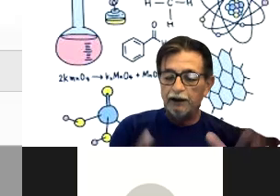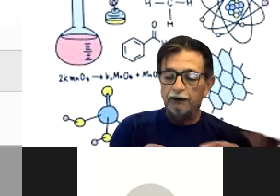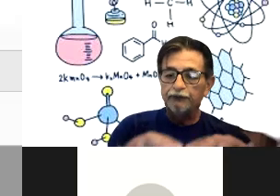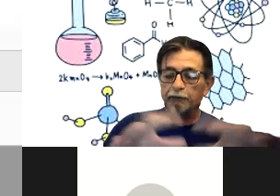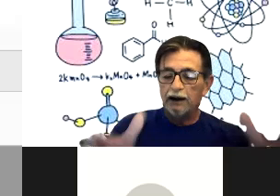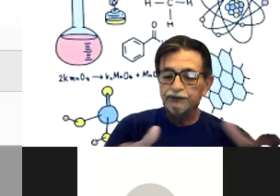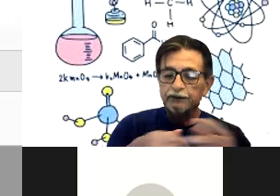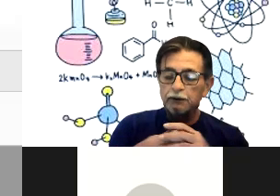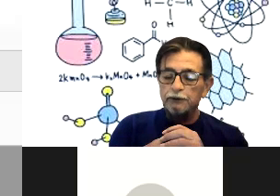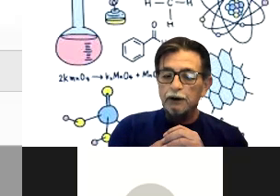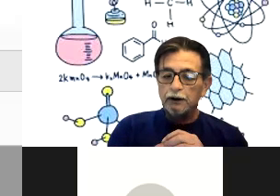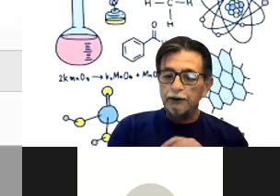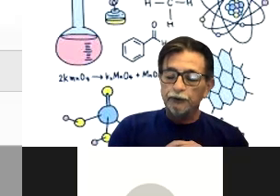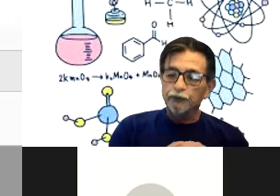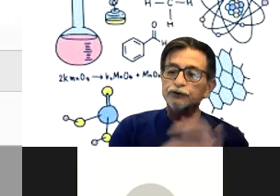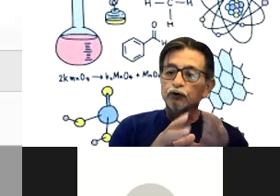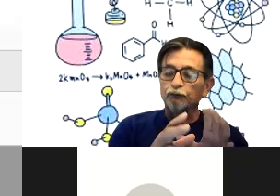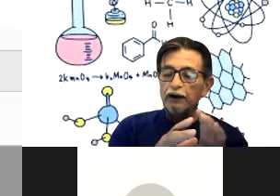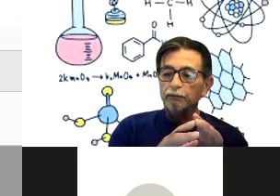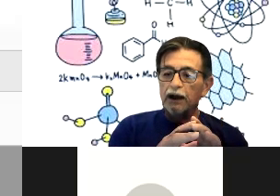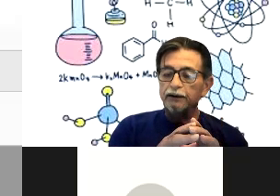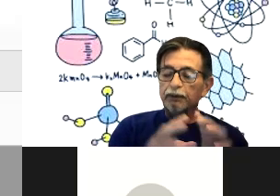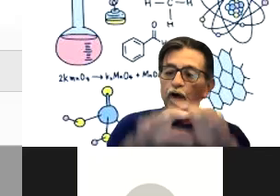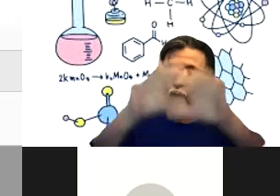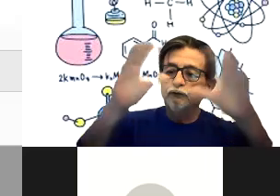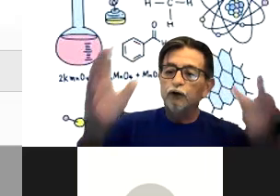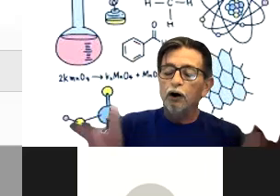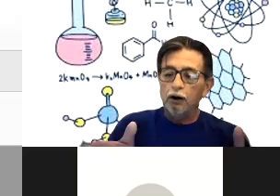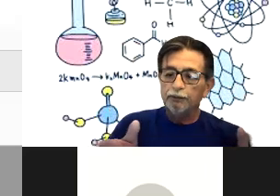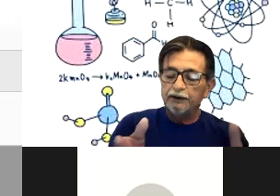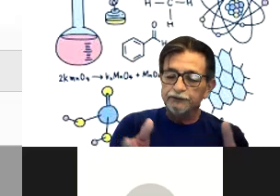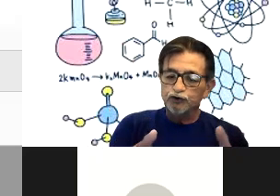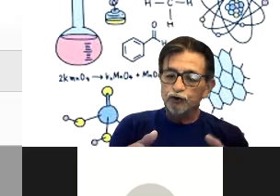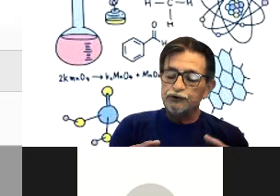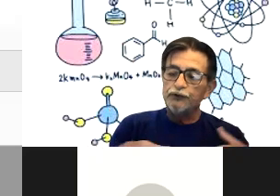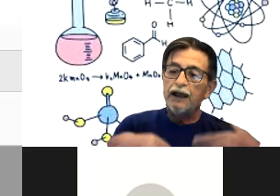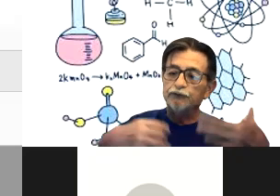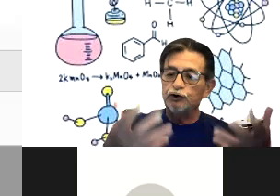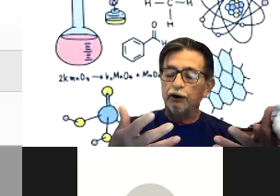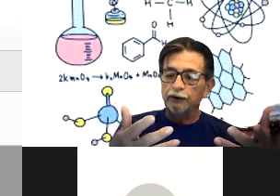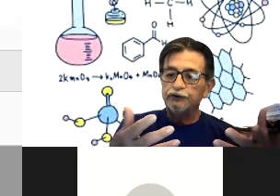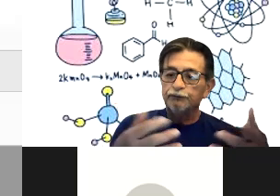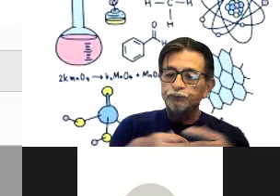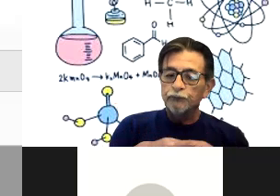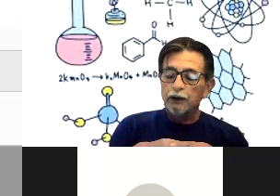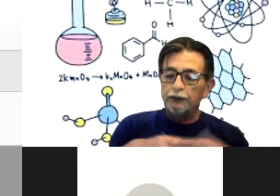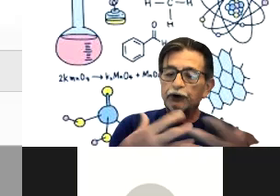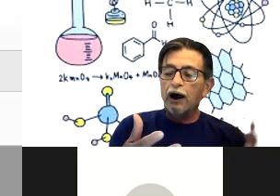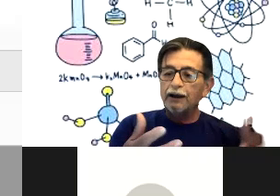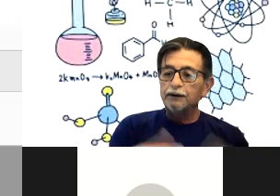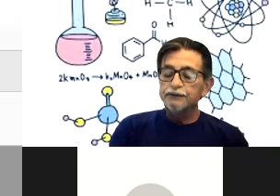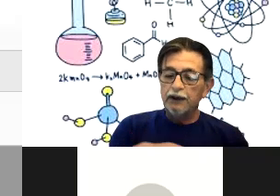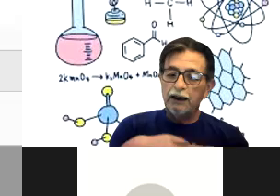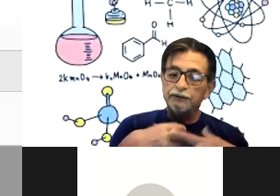left of the box. And, you know, those are covalent bonded, but overall, because of the structure, they have a charge. And